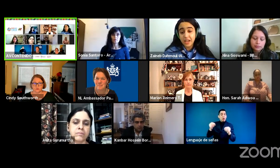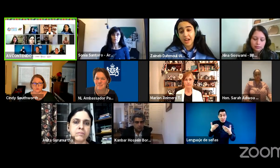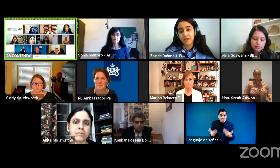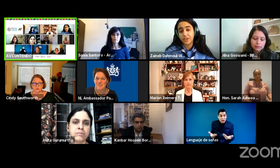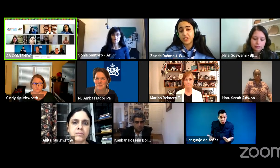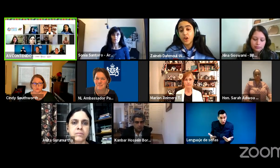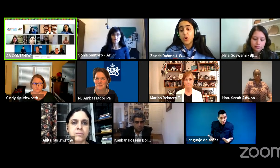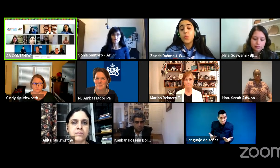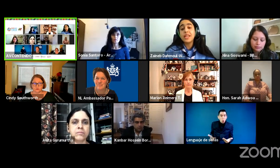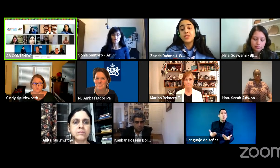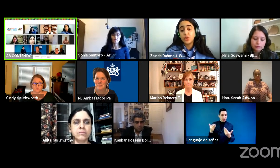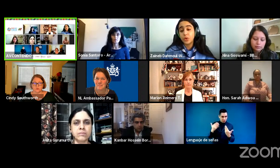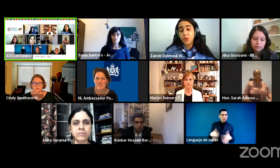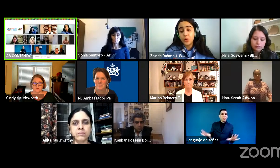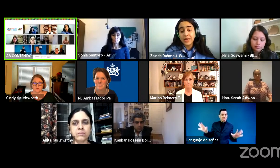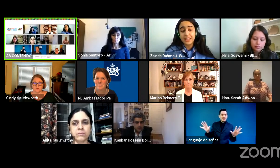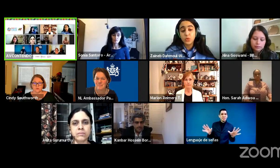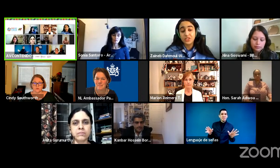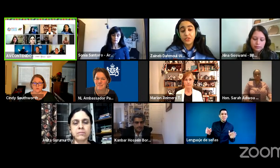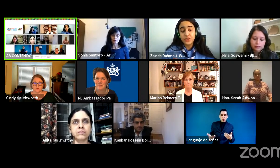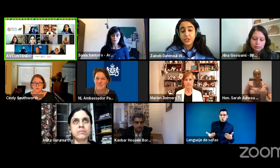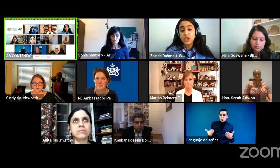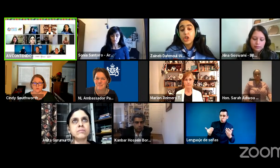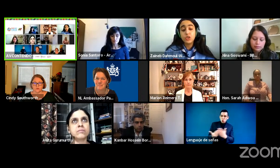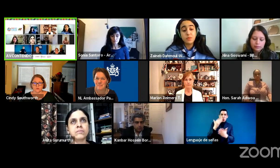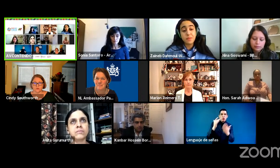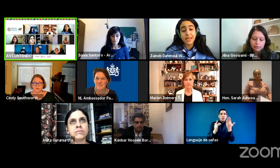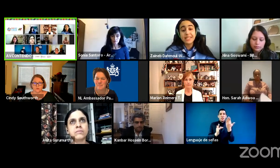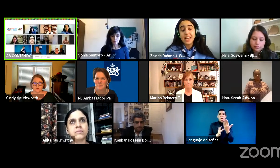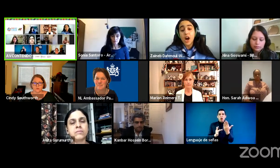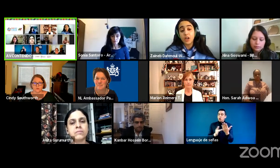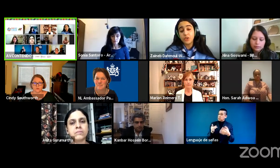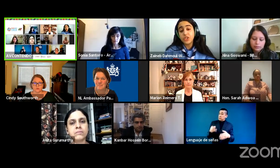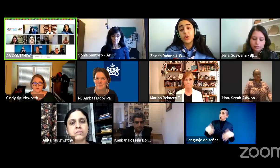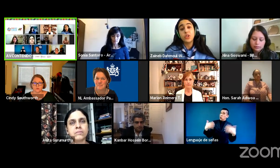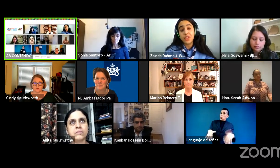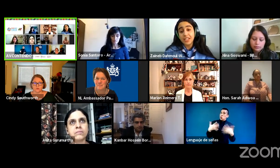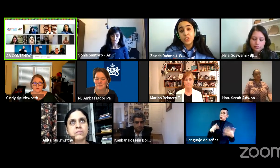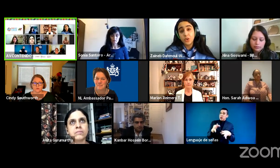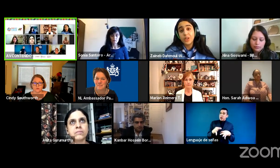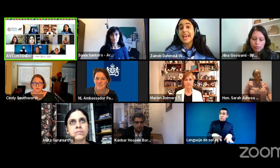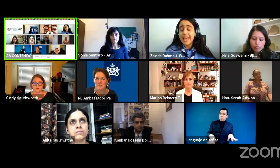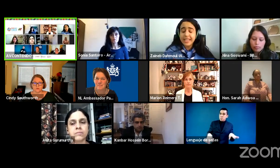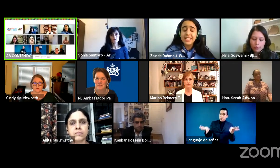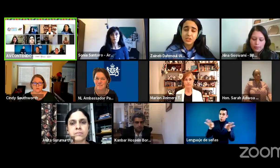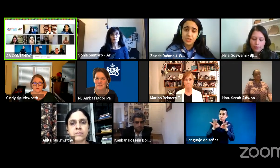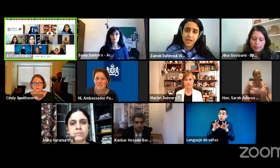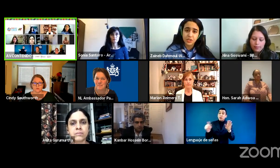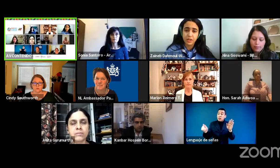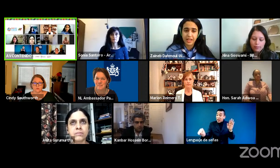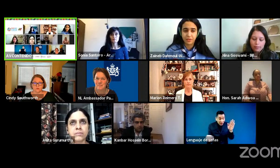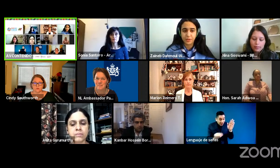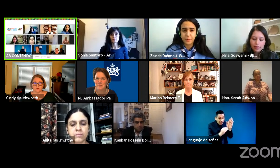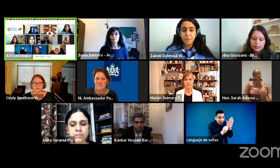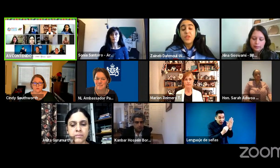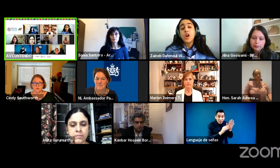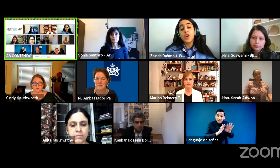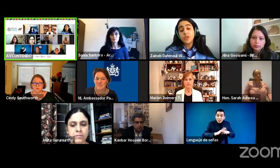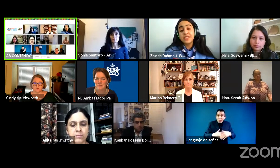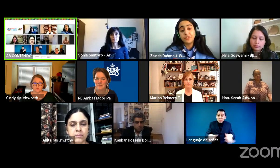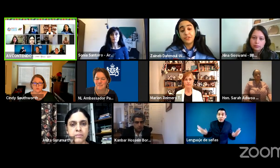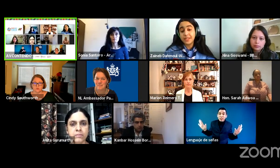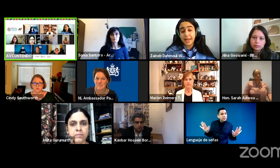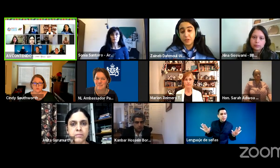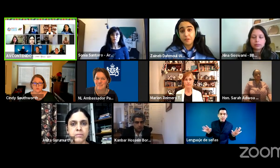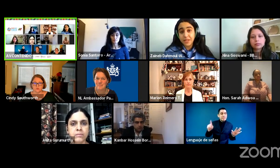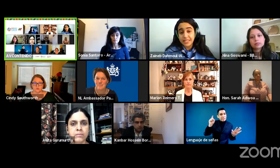is not covered. We need to look at what revisions should be made on regional, national, and international levels.